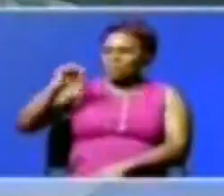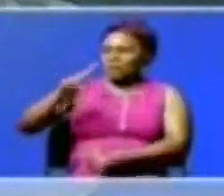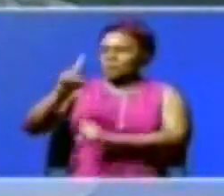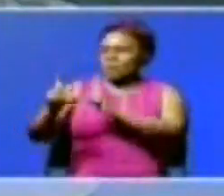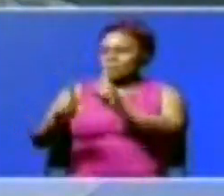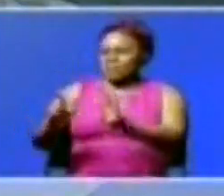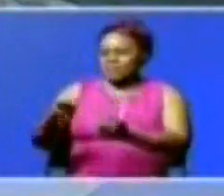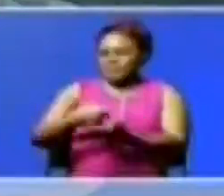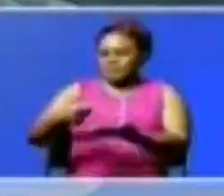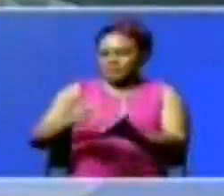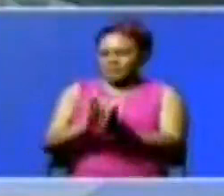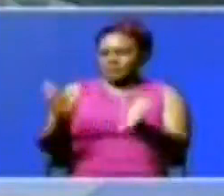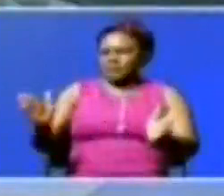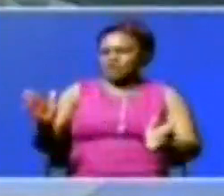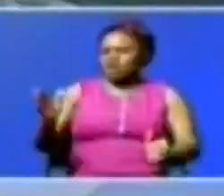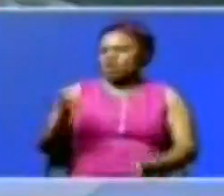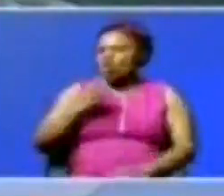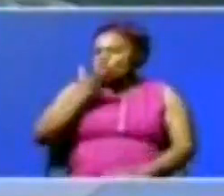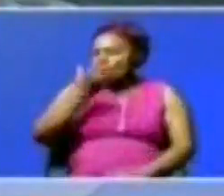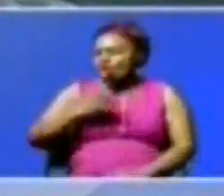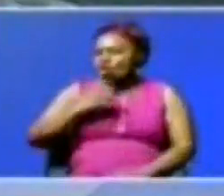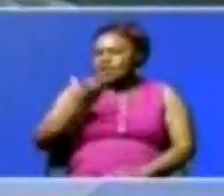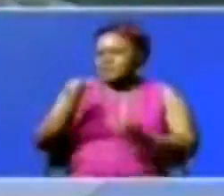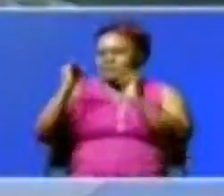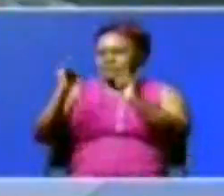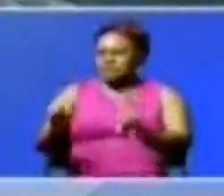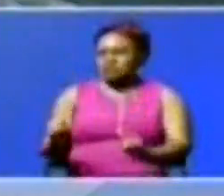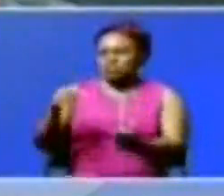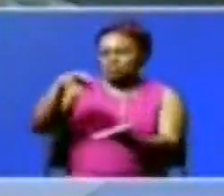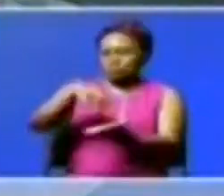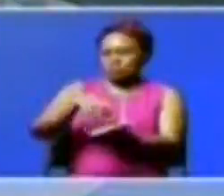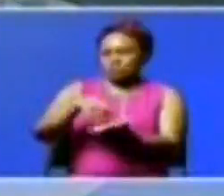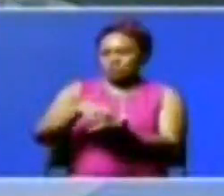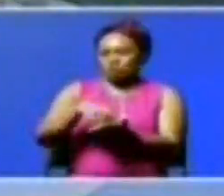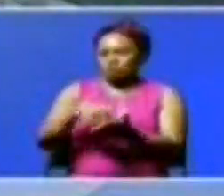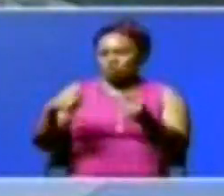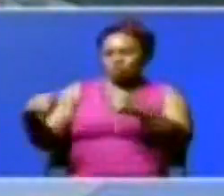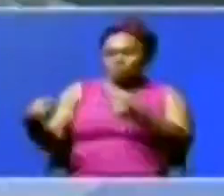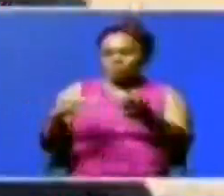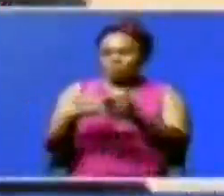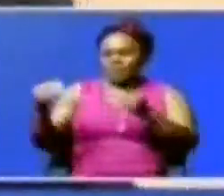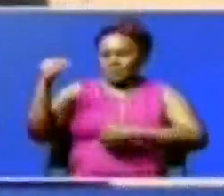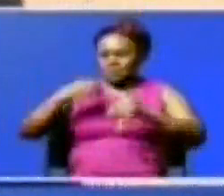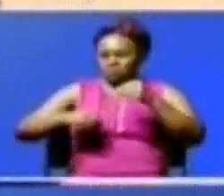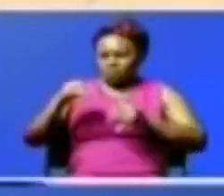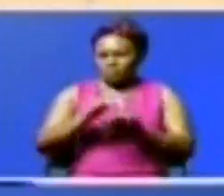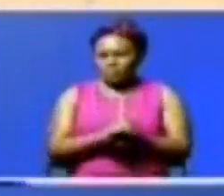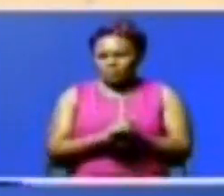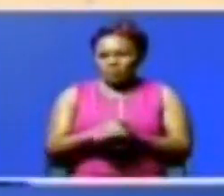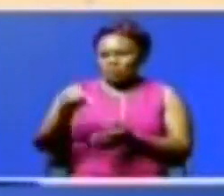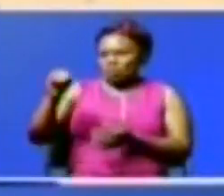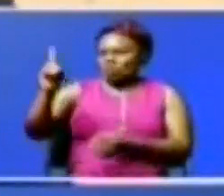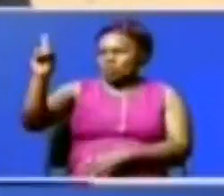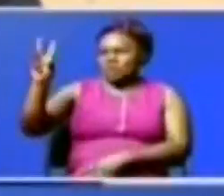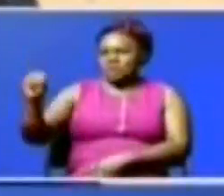ODM Secretary General Edwin Sifuna on the latest stand in the fight against graft. The